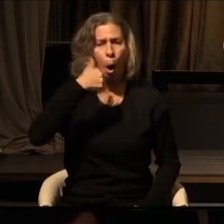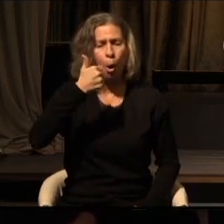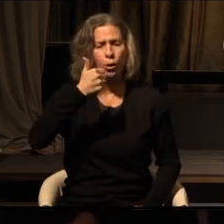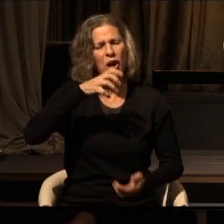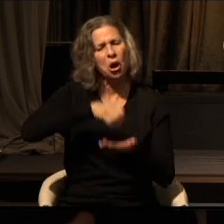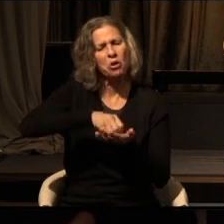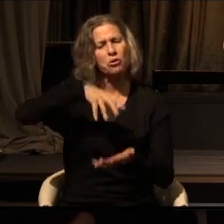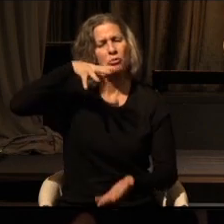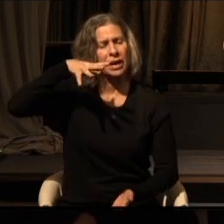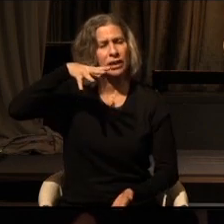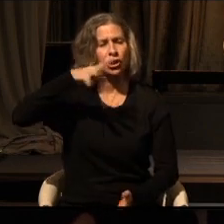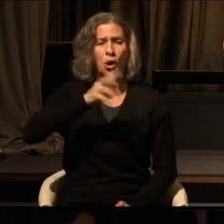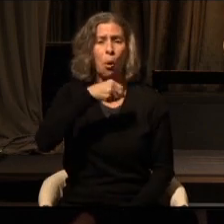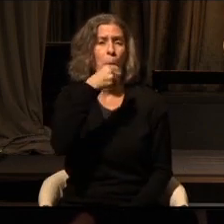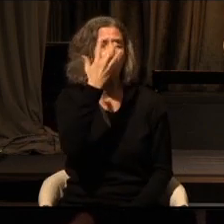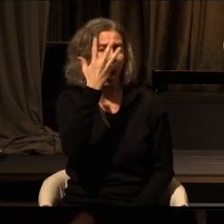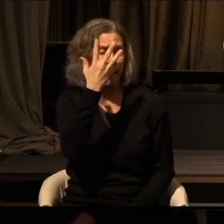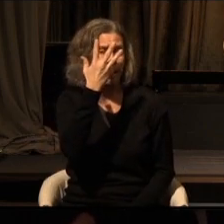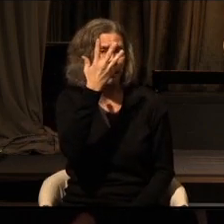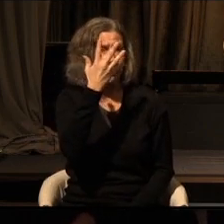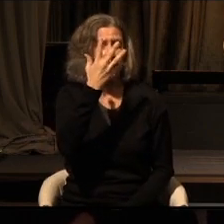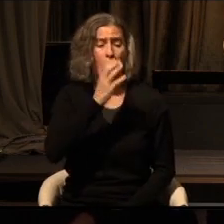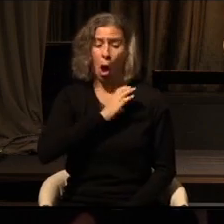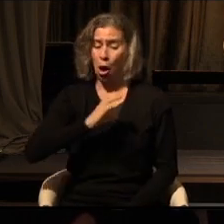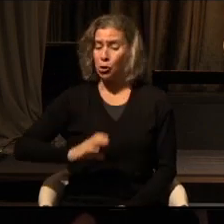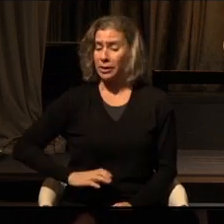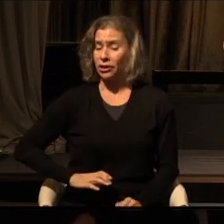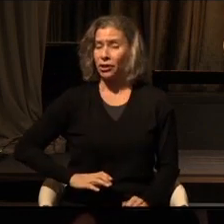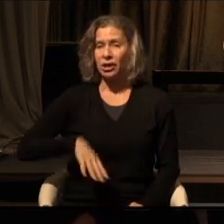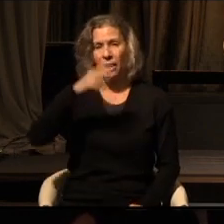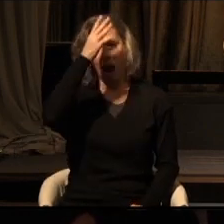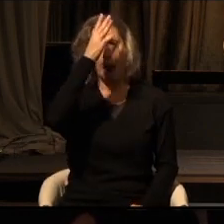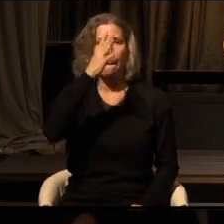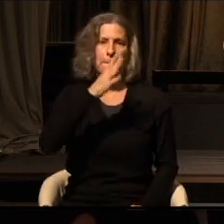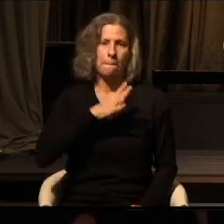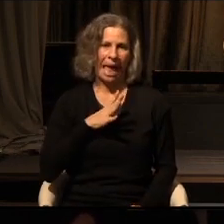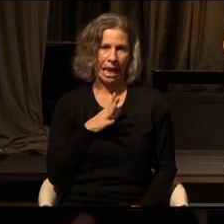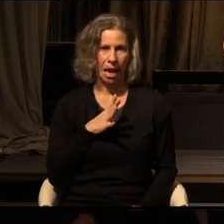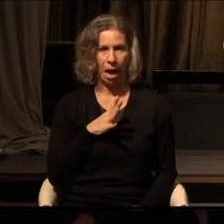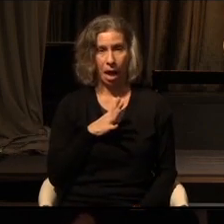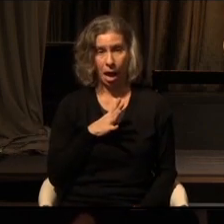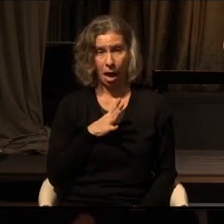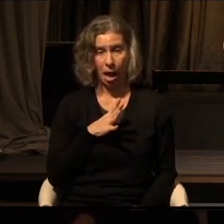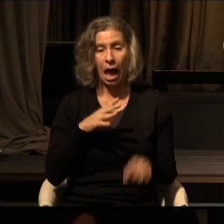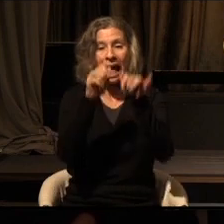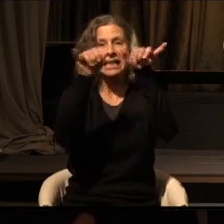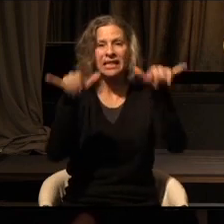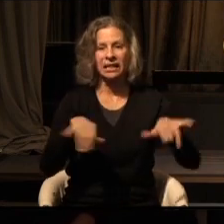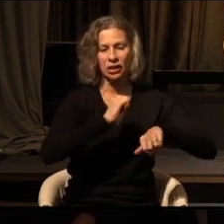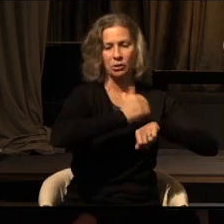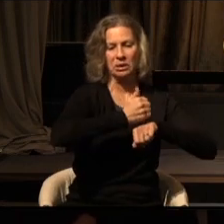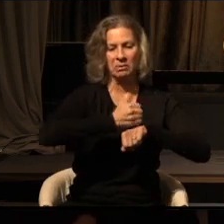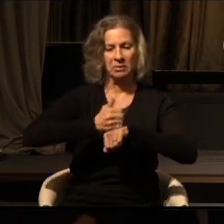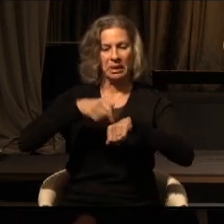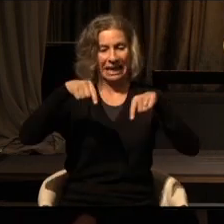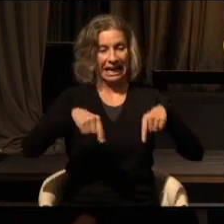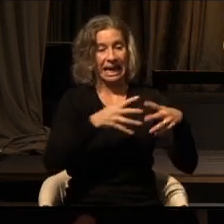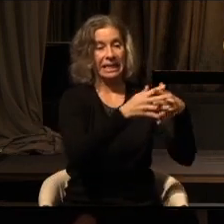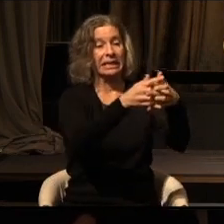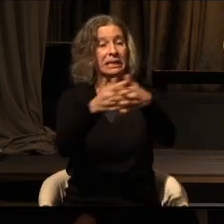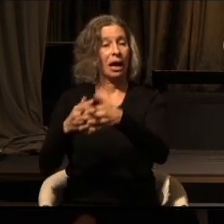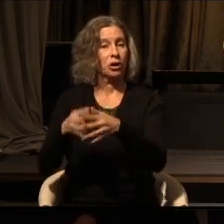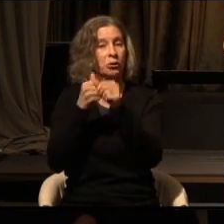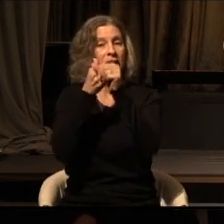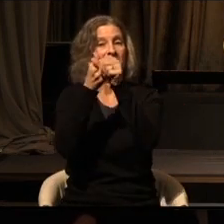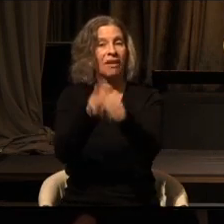wealthy, white, Christian men. Systems created in this country mimic